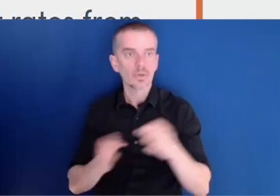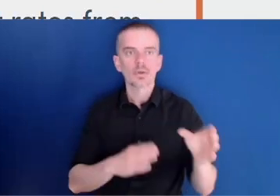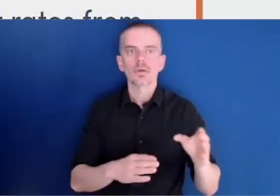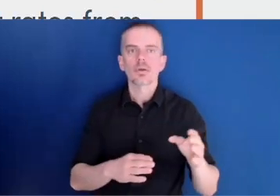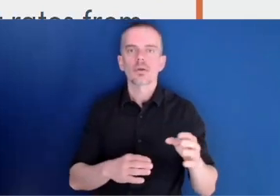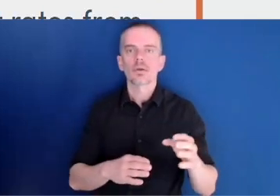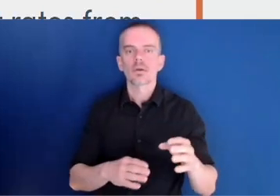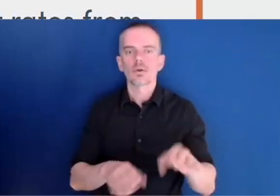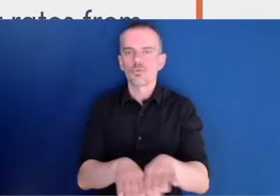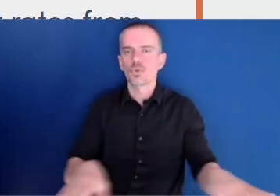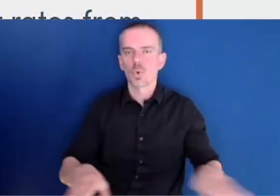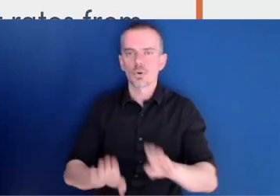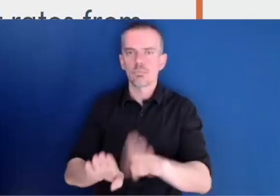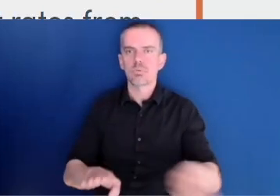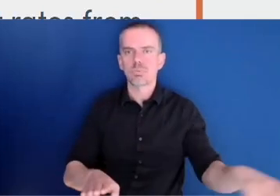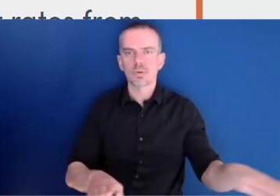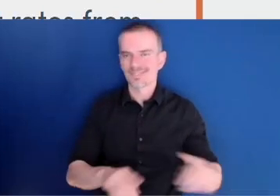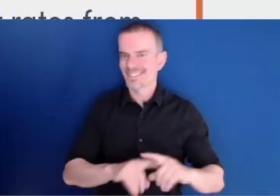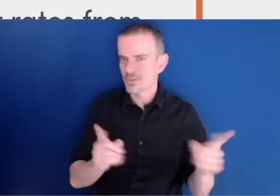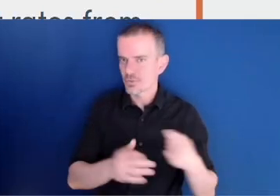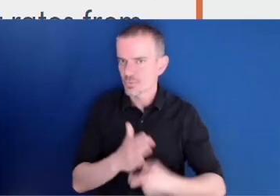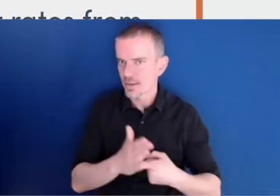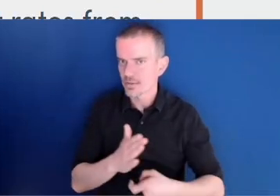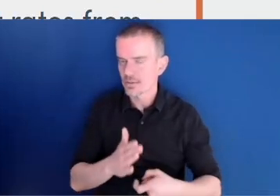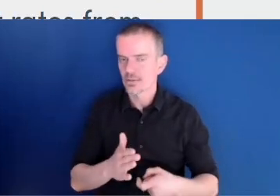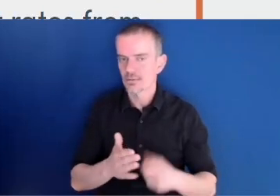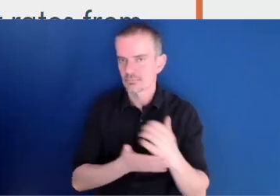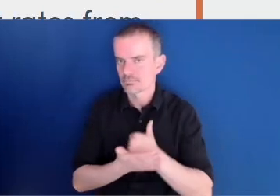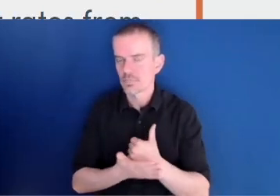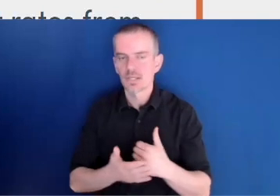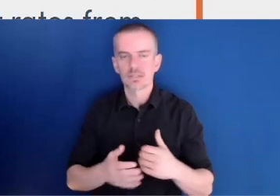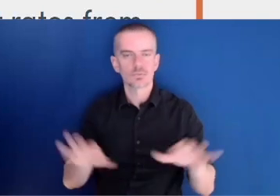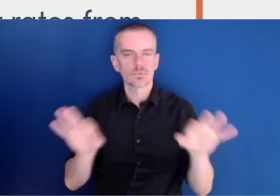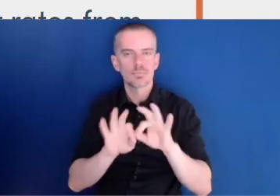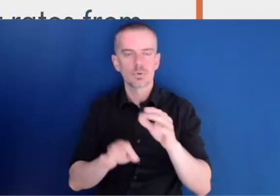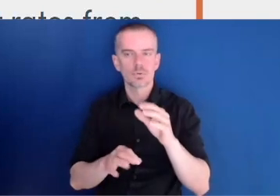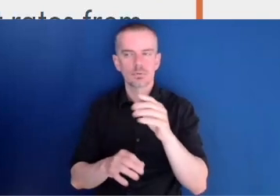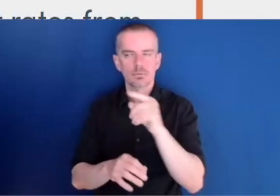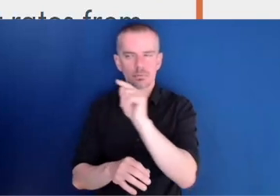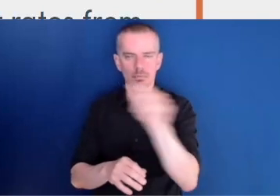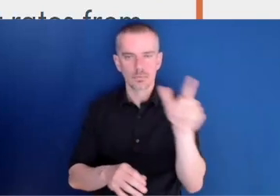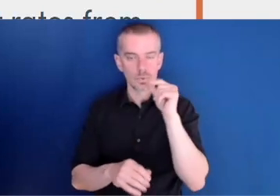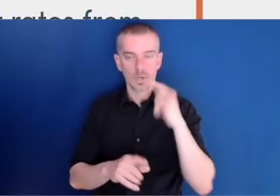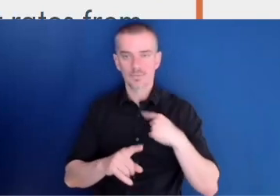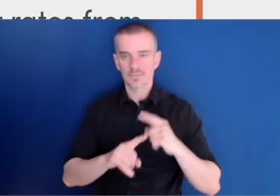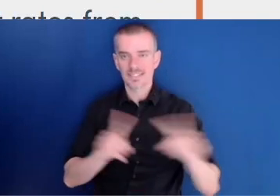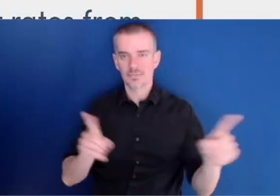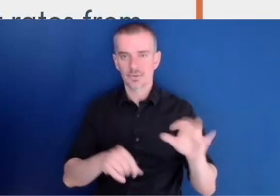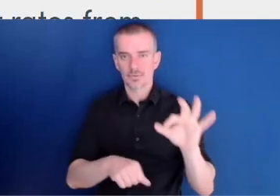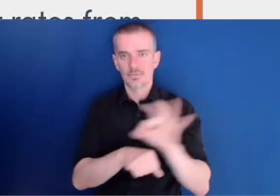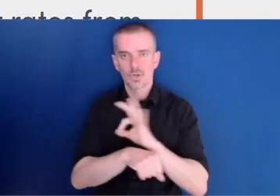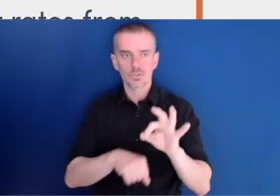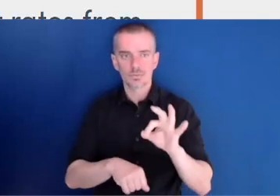laying flooring, for example. So you have to be sure that everyone who has a different function on the,